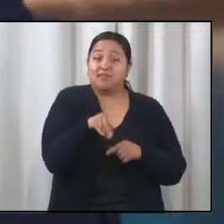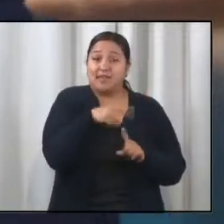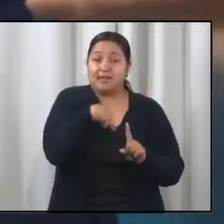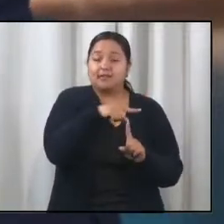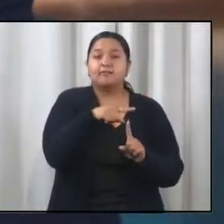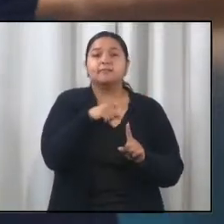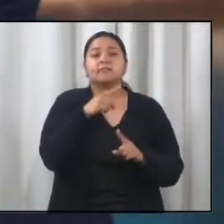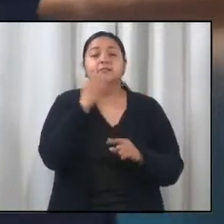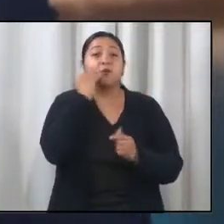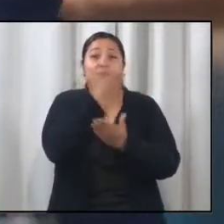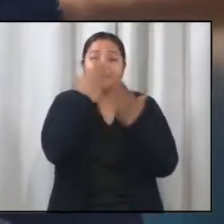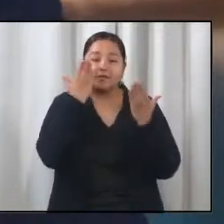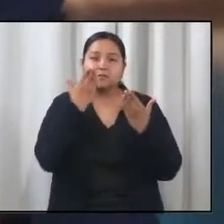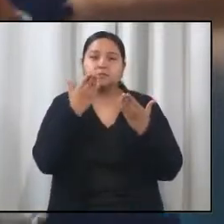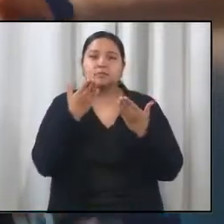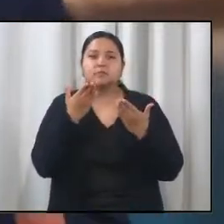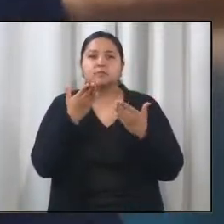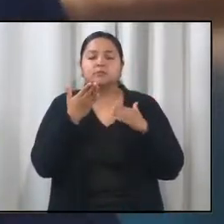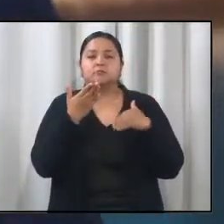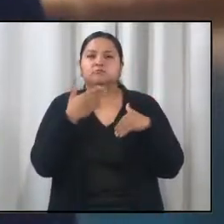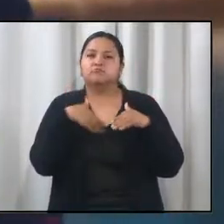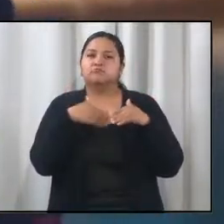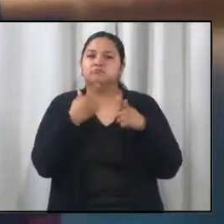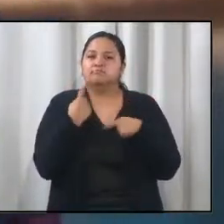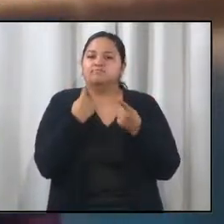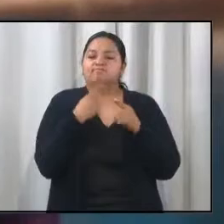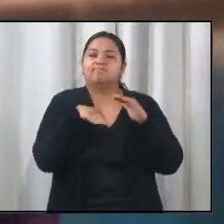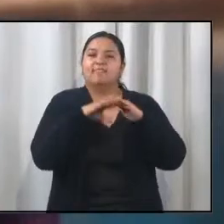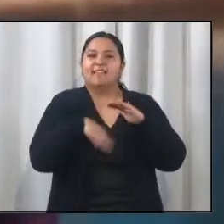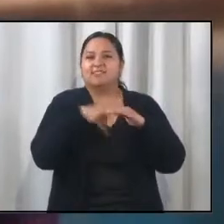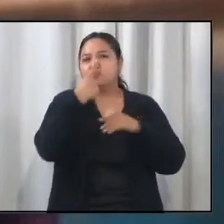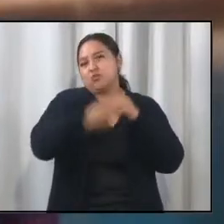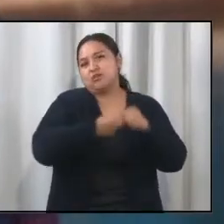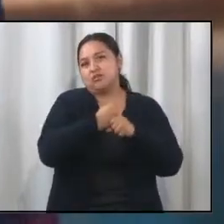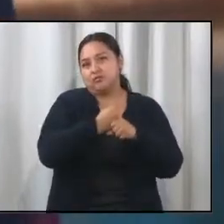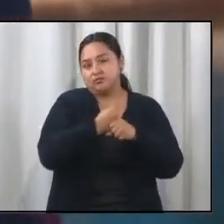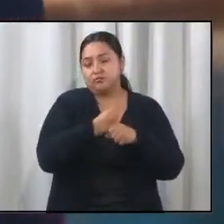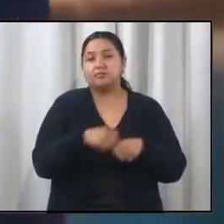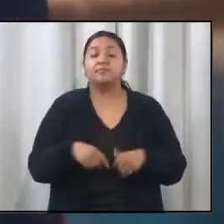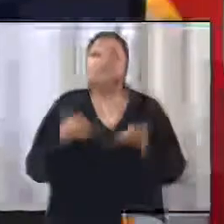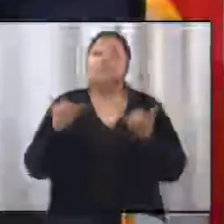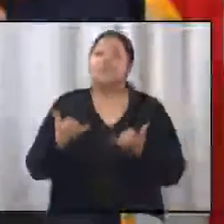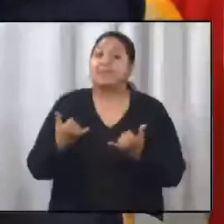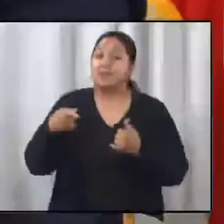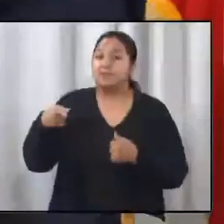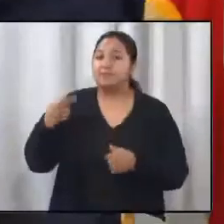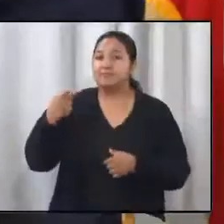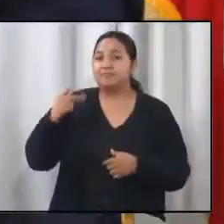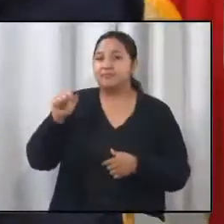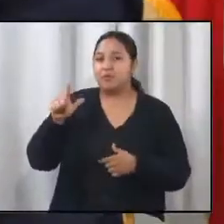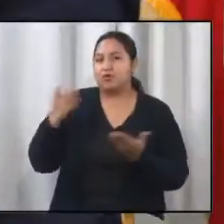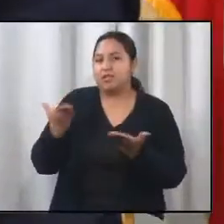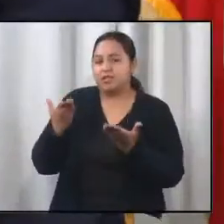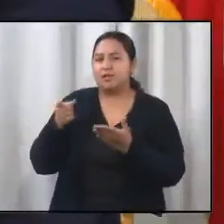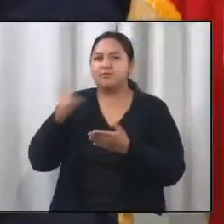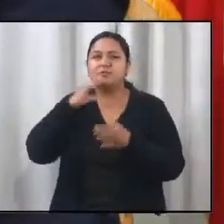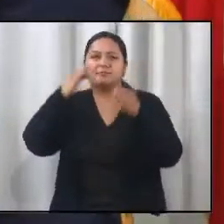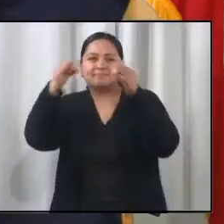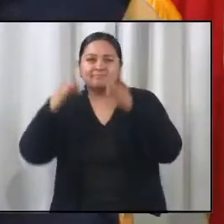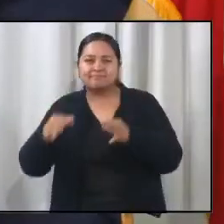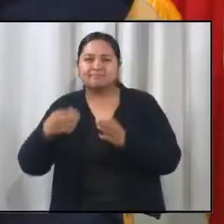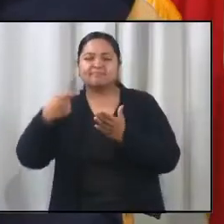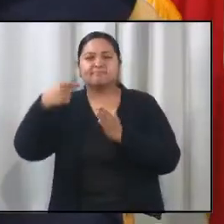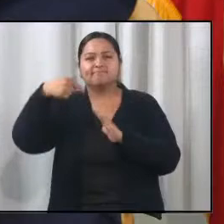report experiencing homelessness for less than a year. So Paul is here with us today to dive a little bit deeper into the data and the story that it